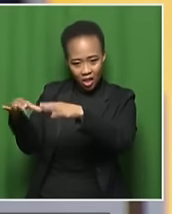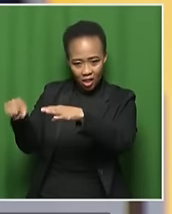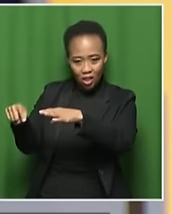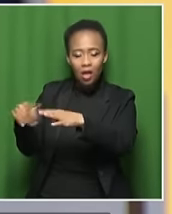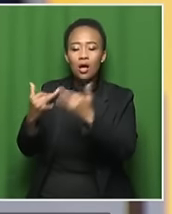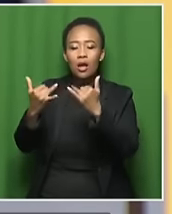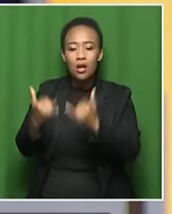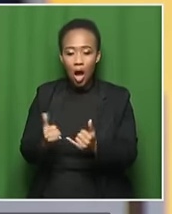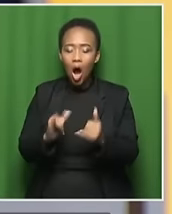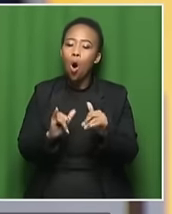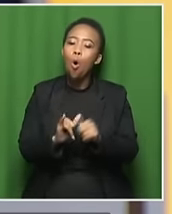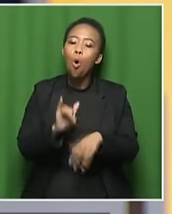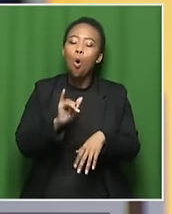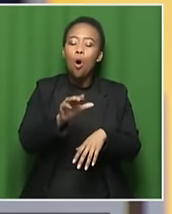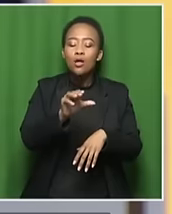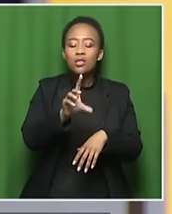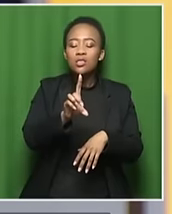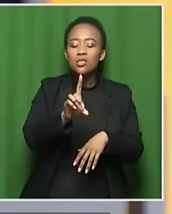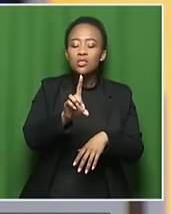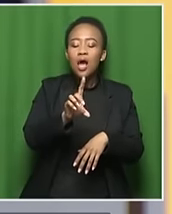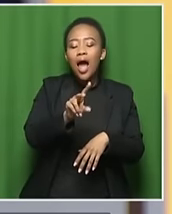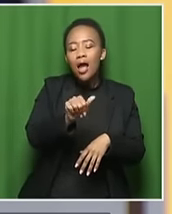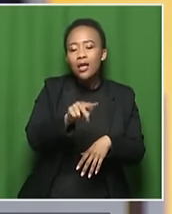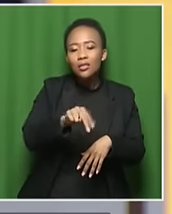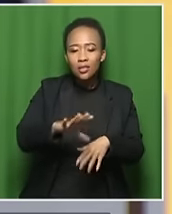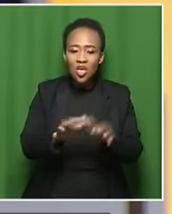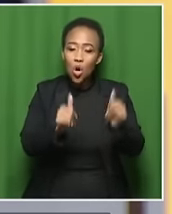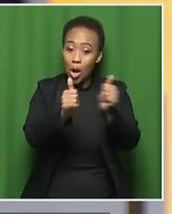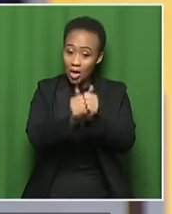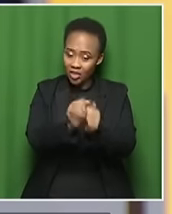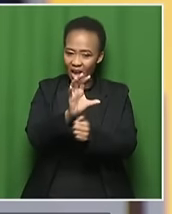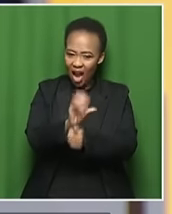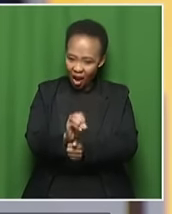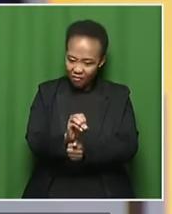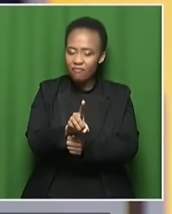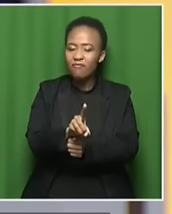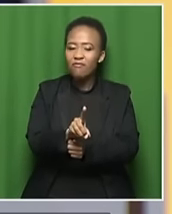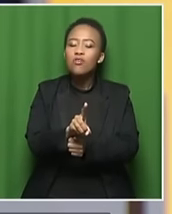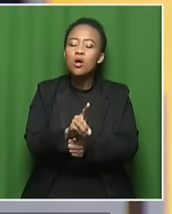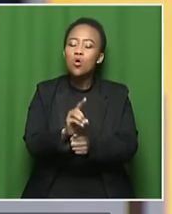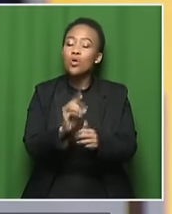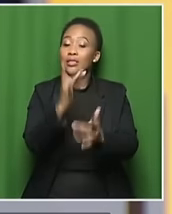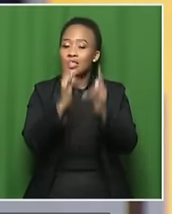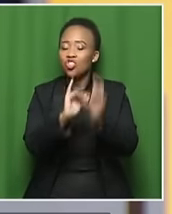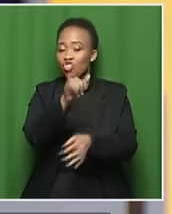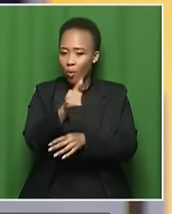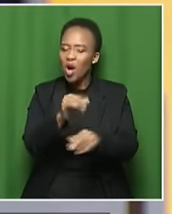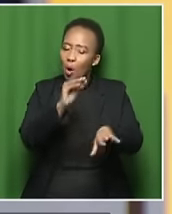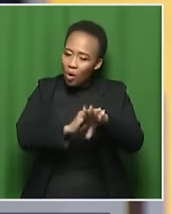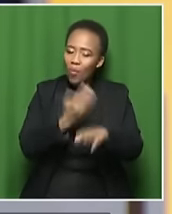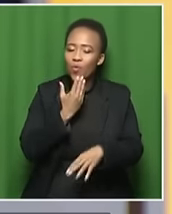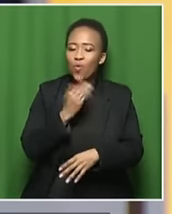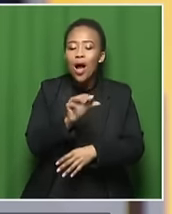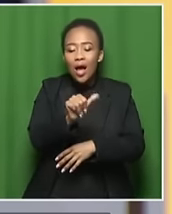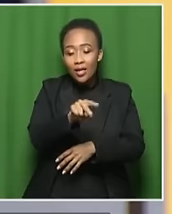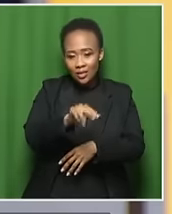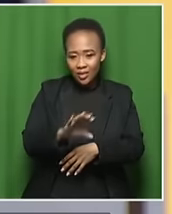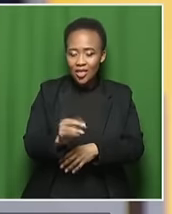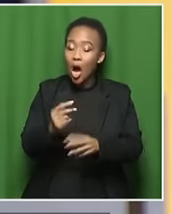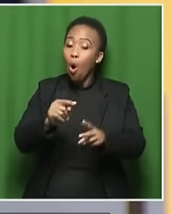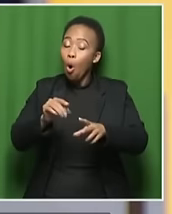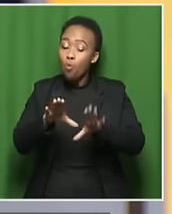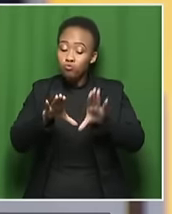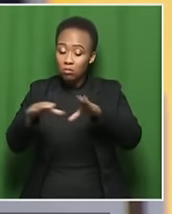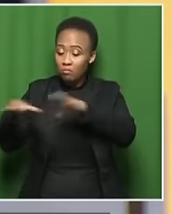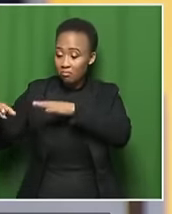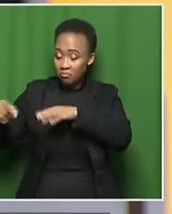with the ANC, especially in the city of Johannesburg, the problem is the ANC. So these two parties have to be